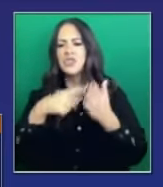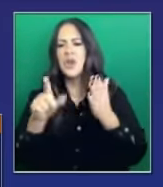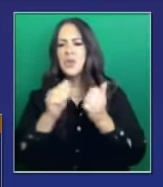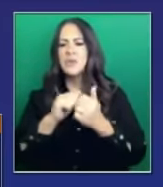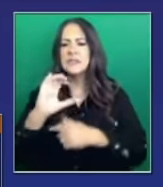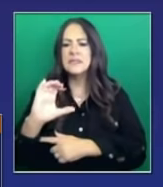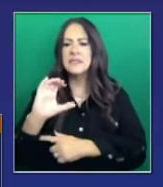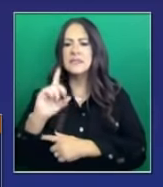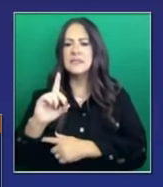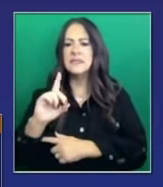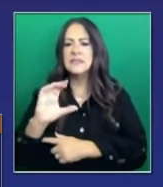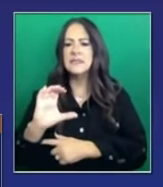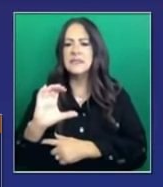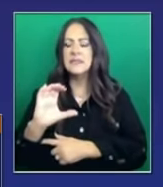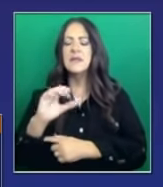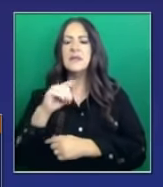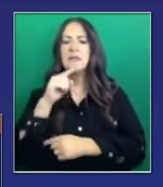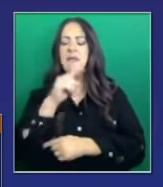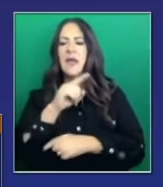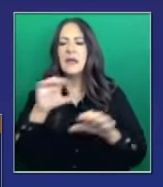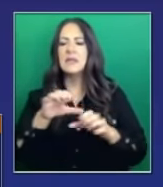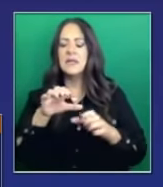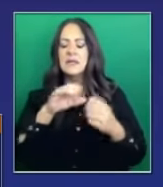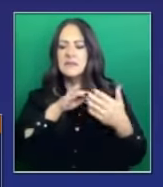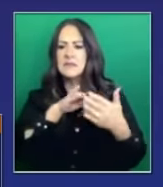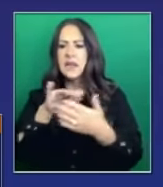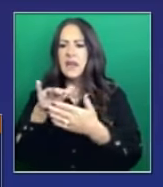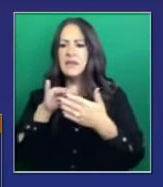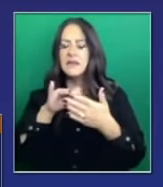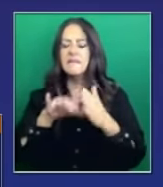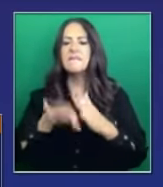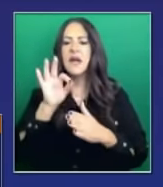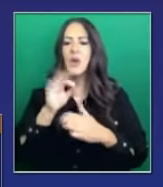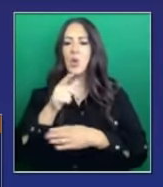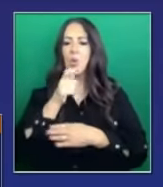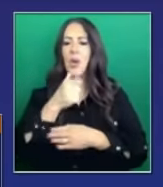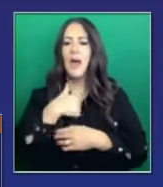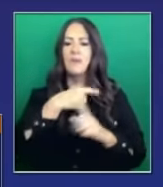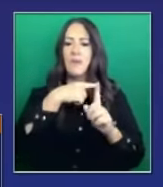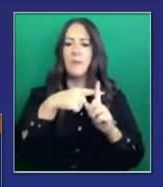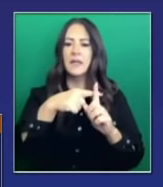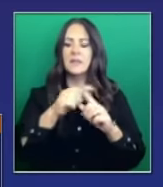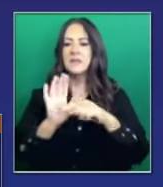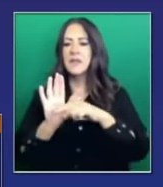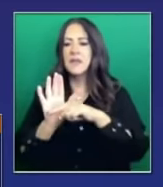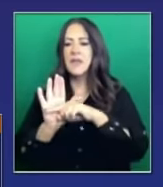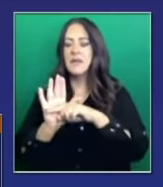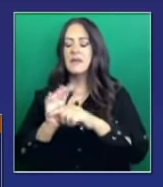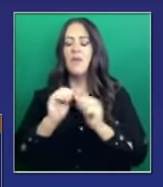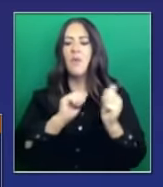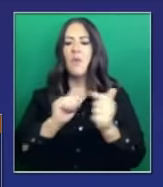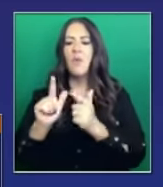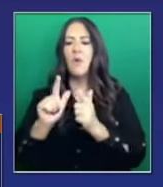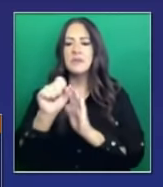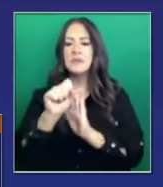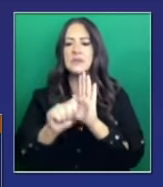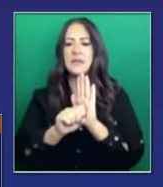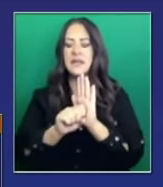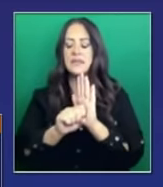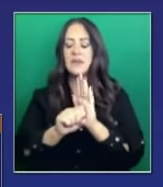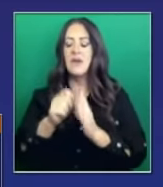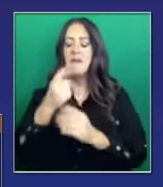study of kids with positive and negative tests across the spectrum, across all states. And going to school fundamentally